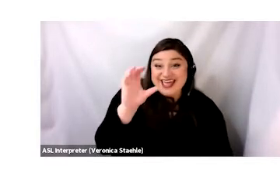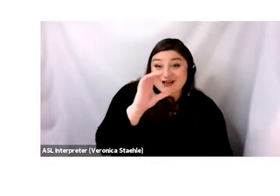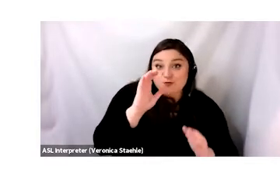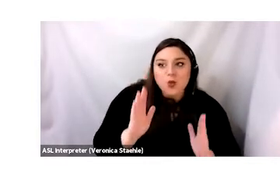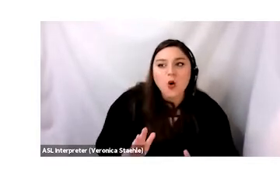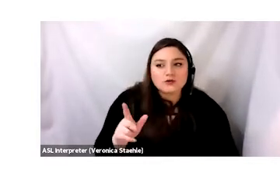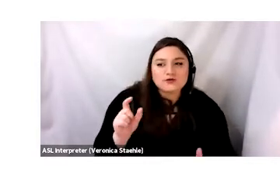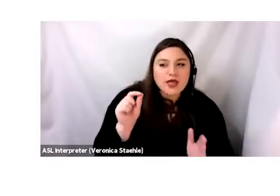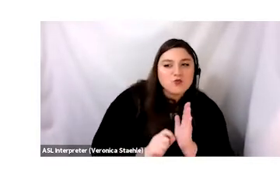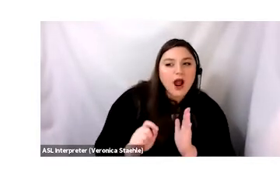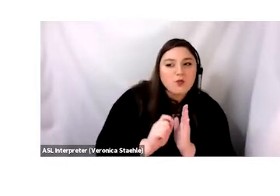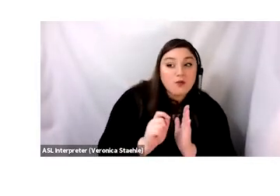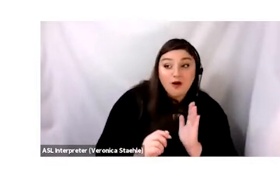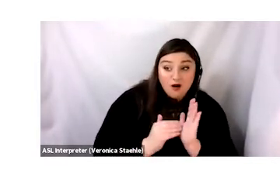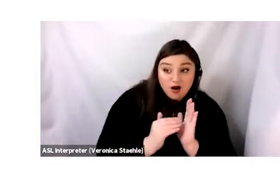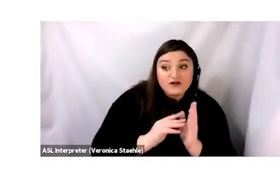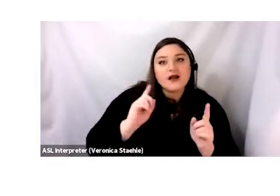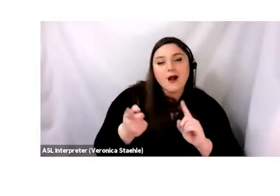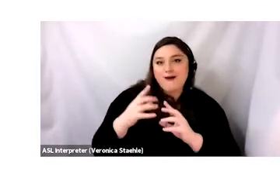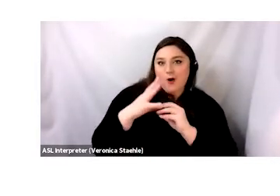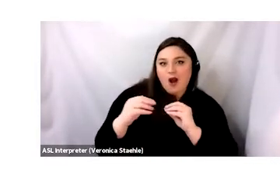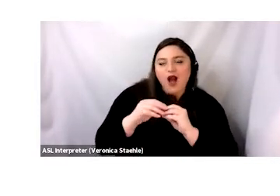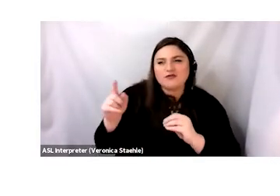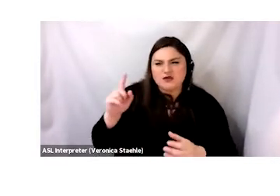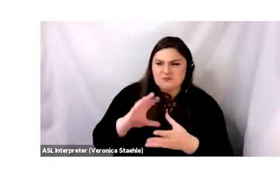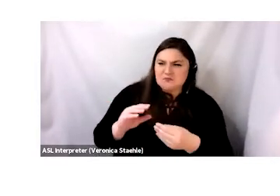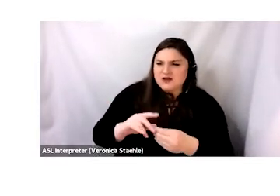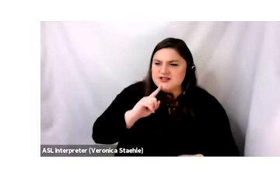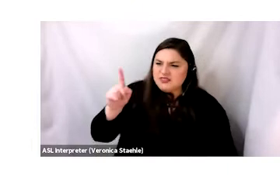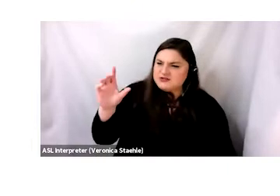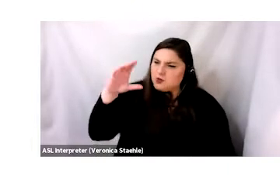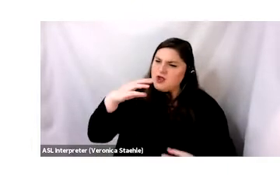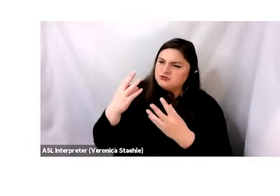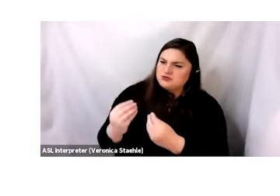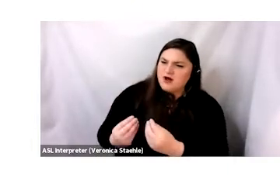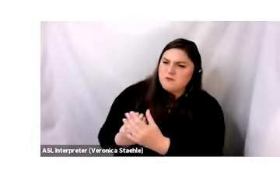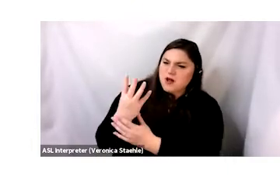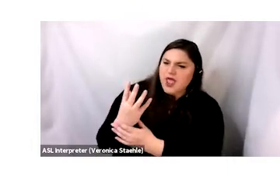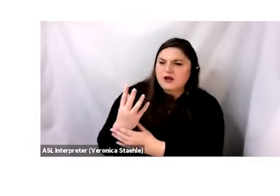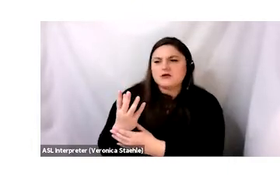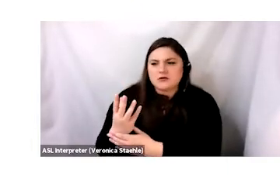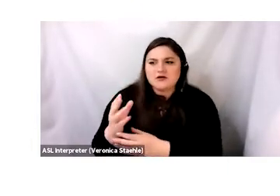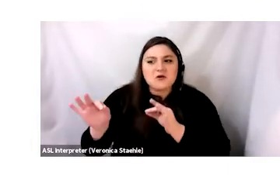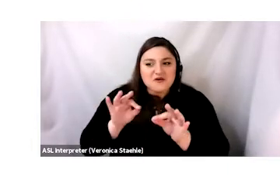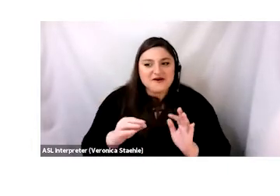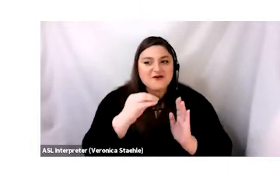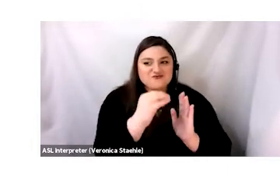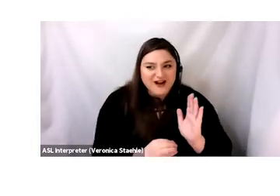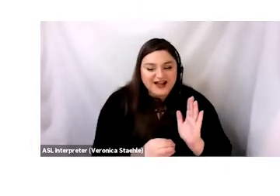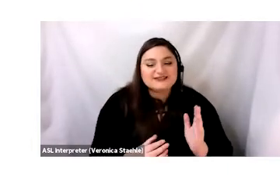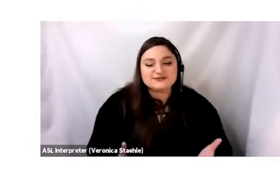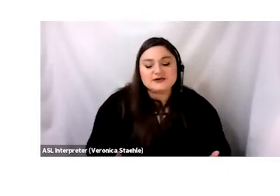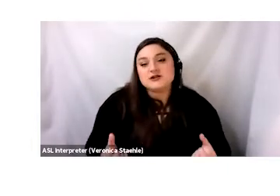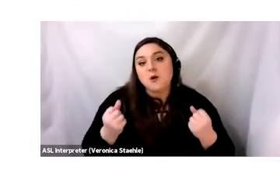trees that makes clothes really soft. Explorers would talk about these ornate Indian textiles. So